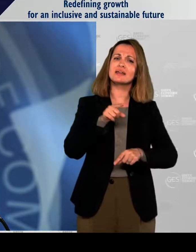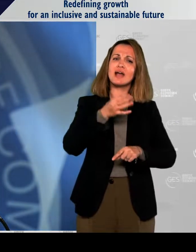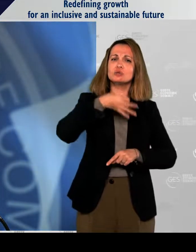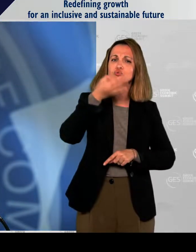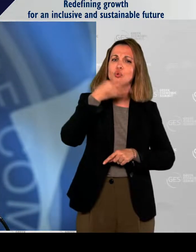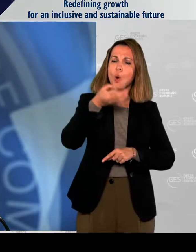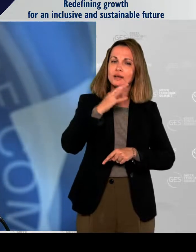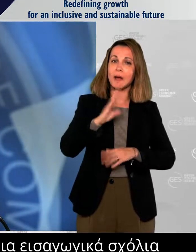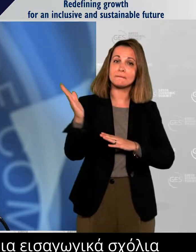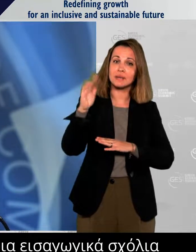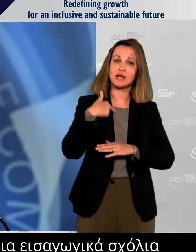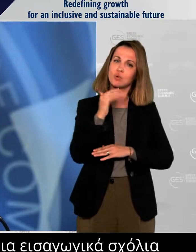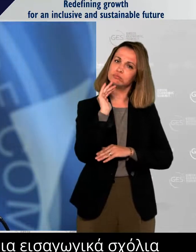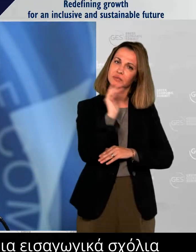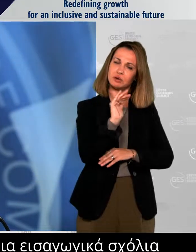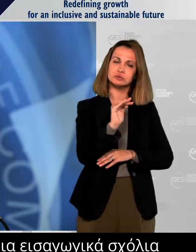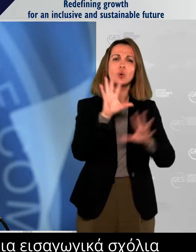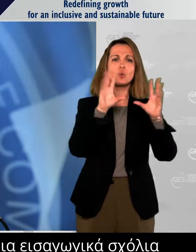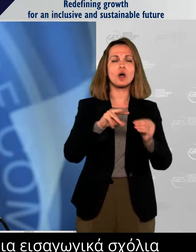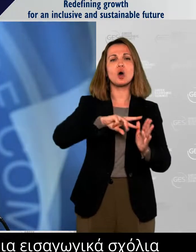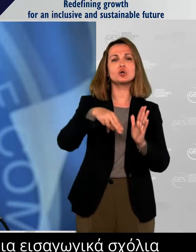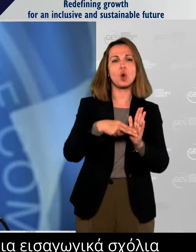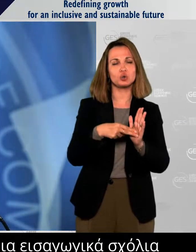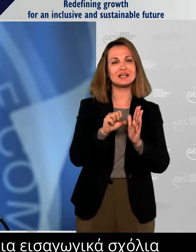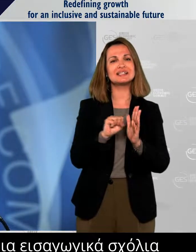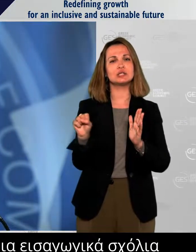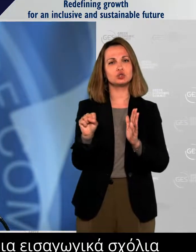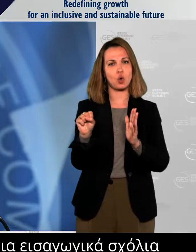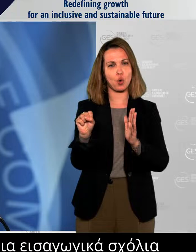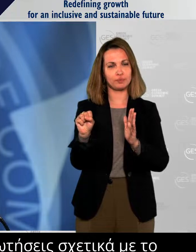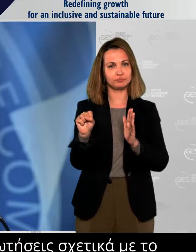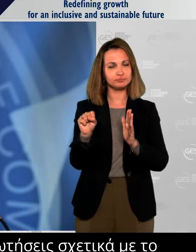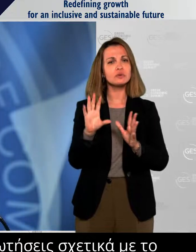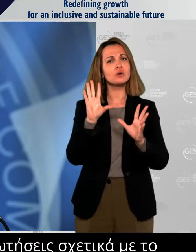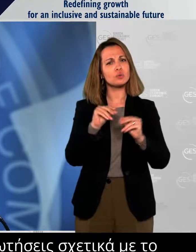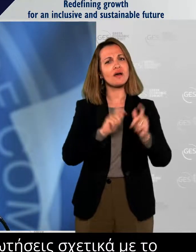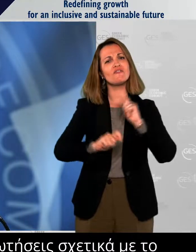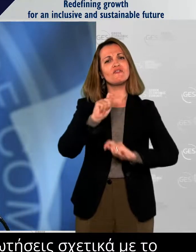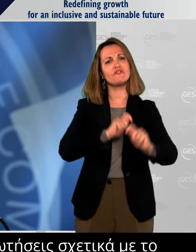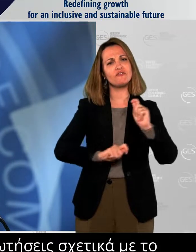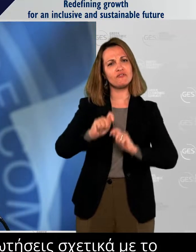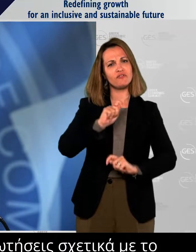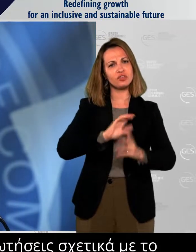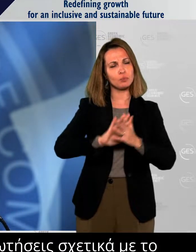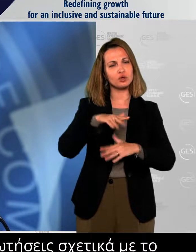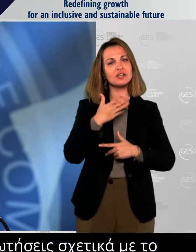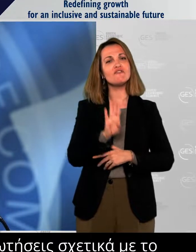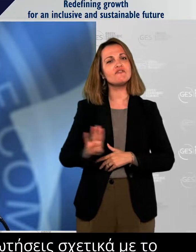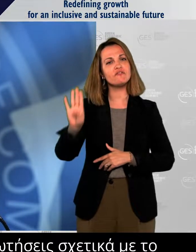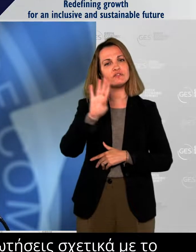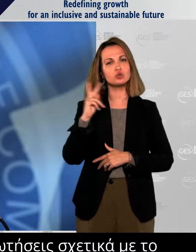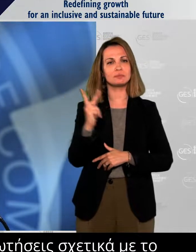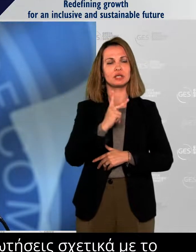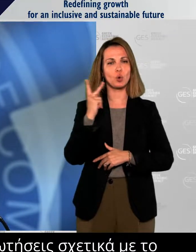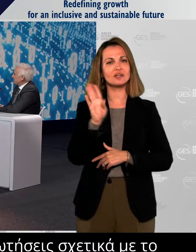about the Cisco's role and for the sustainable future. So please come